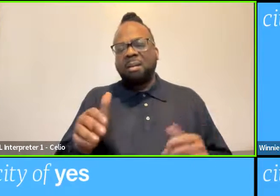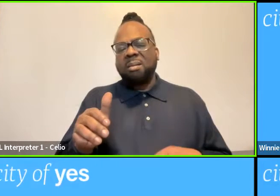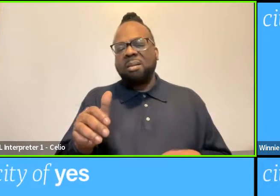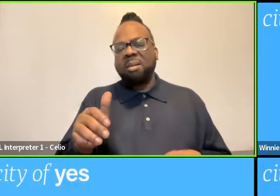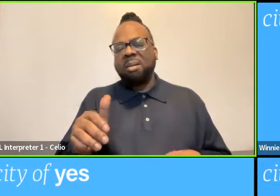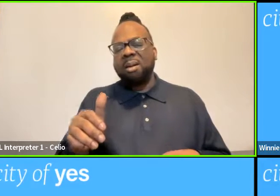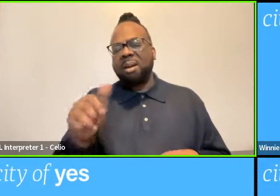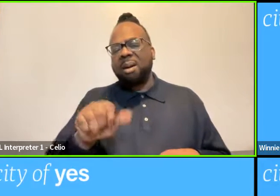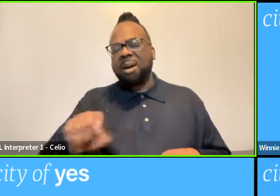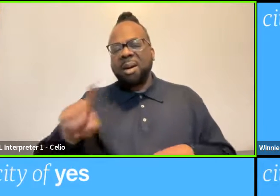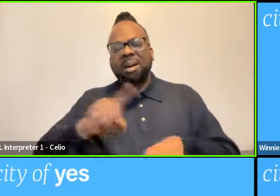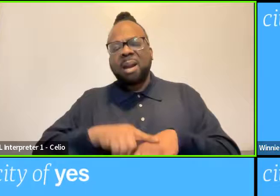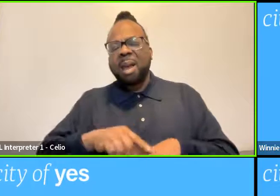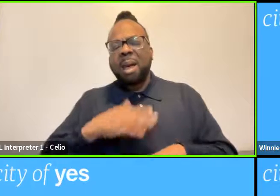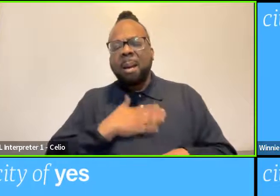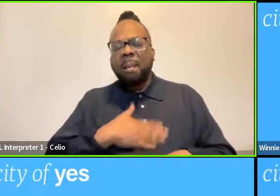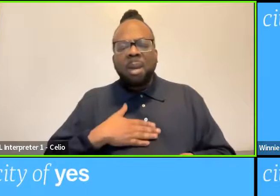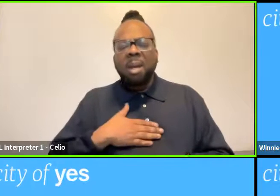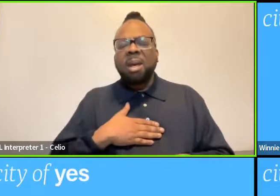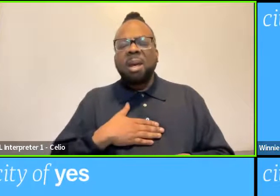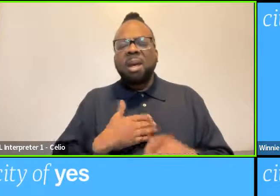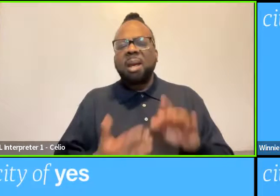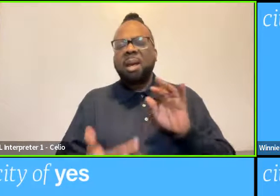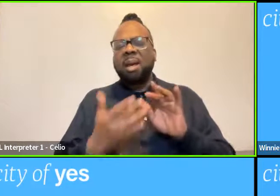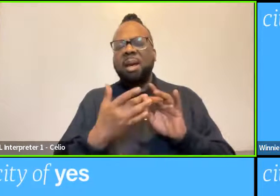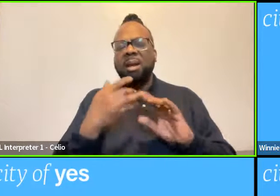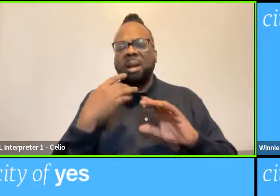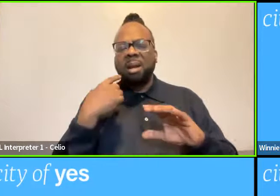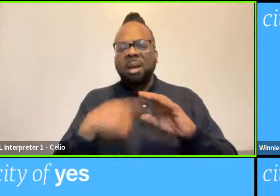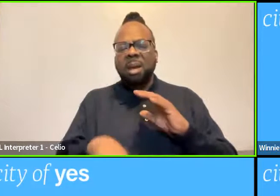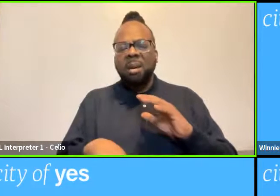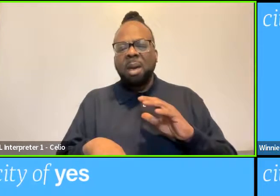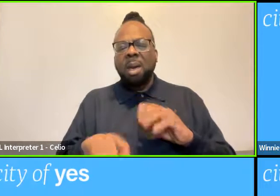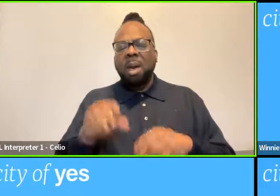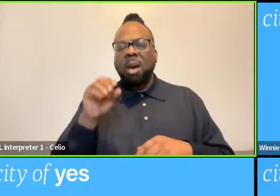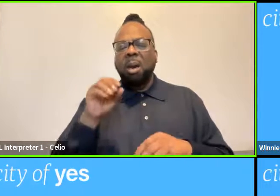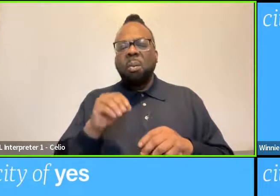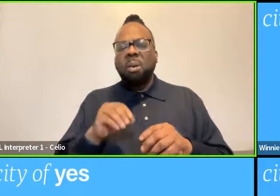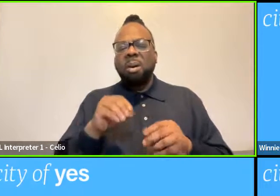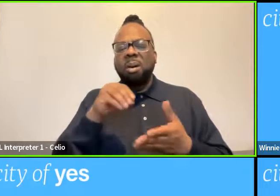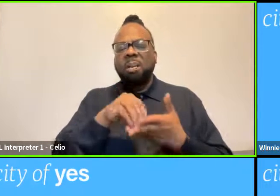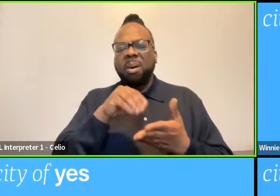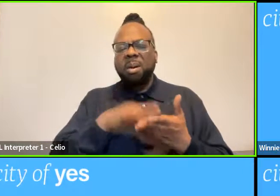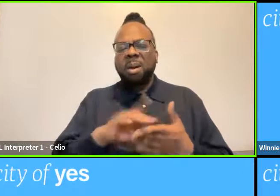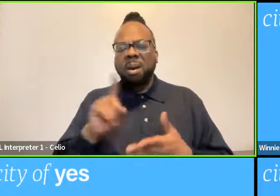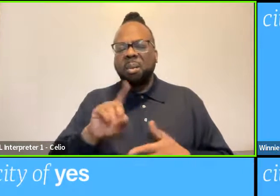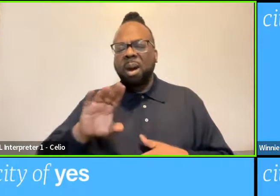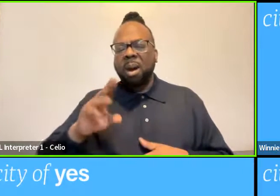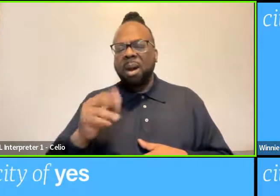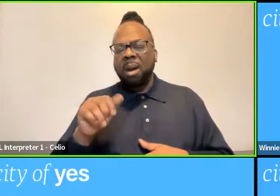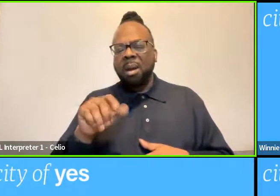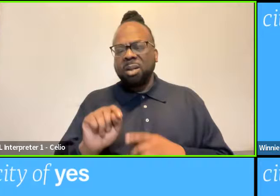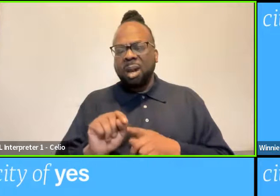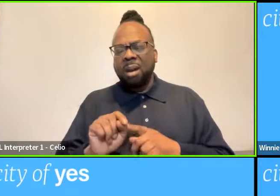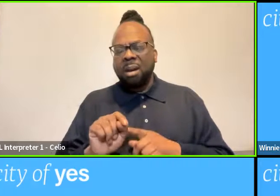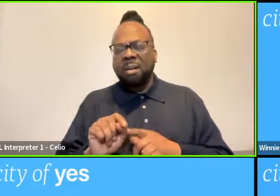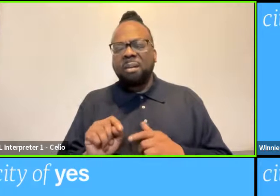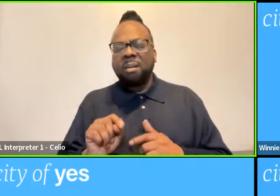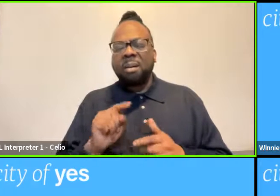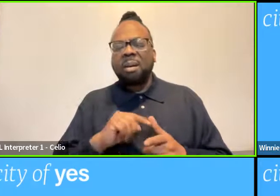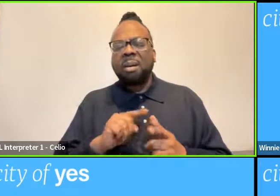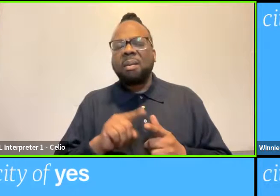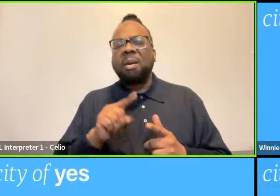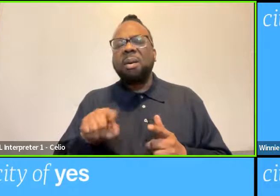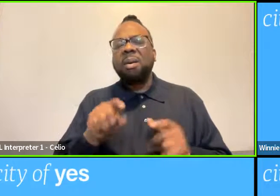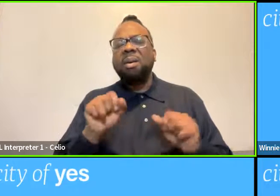use our email address. We'll make sure to drop it into the chat, into the information box, so that you can have